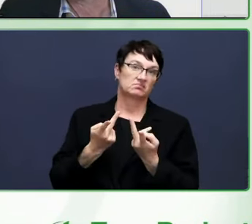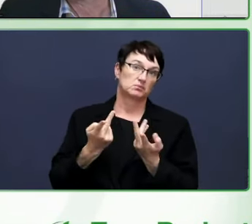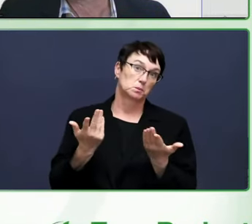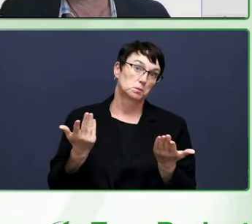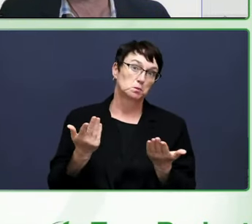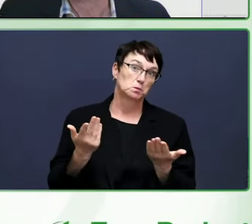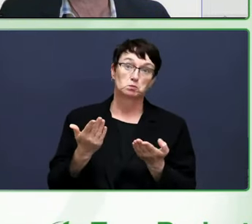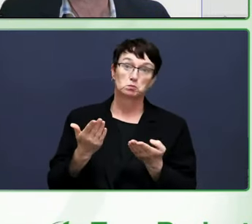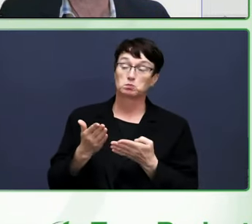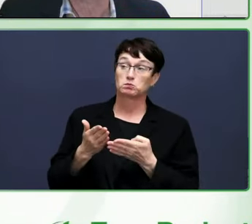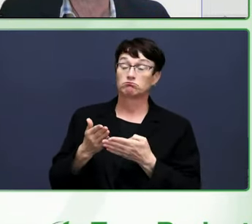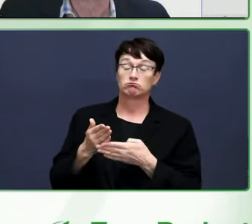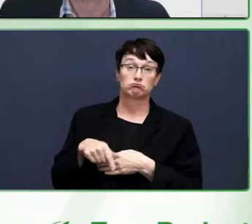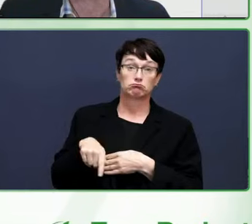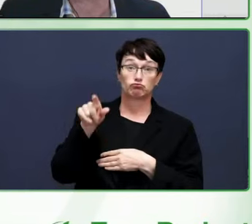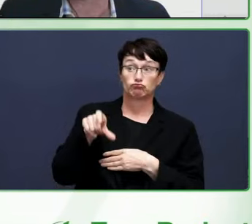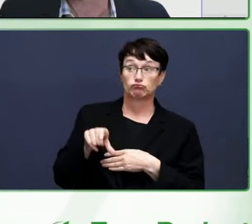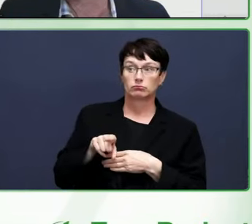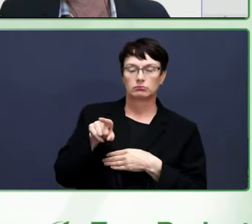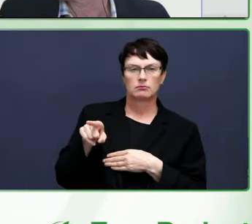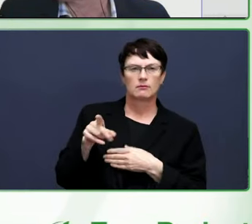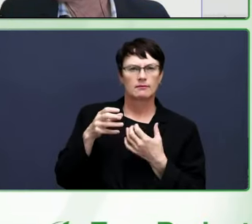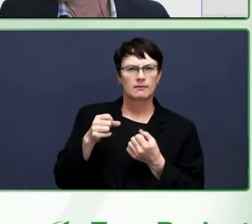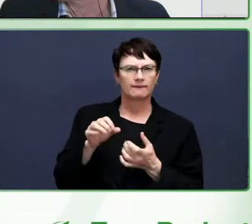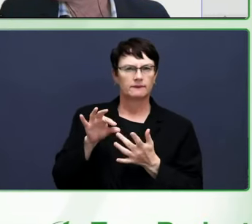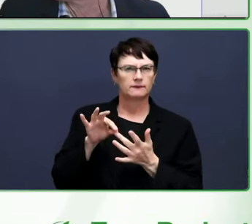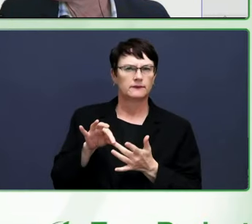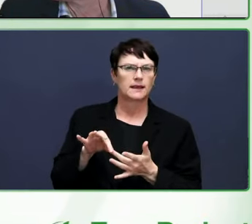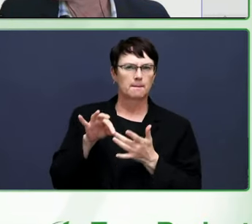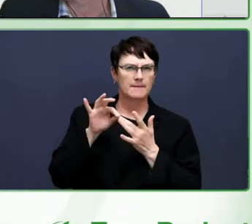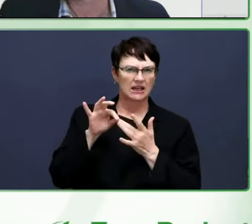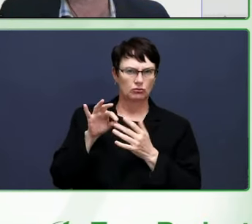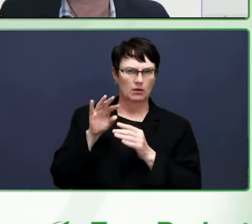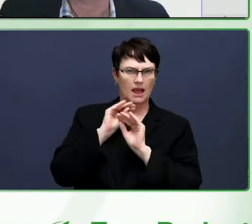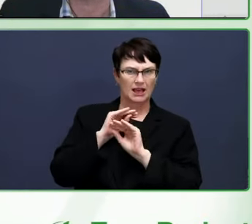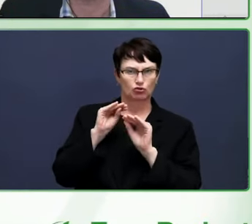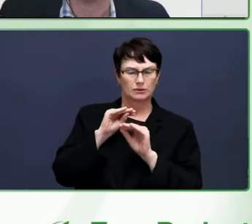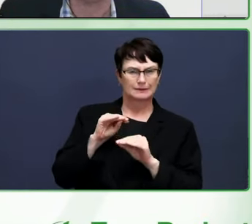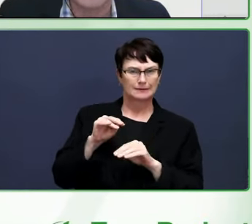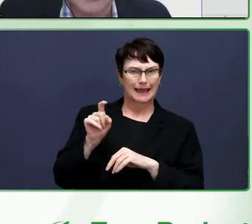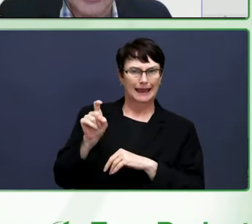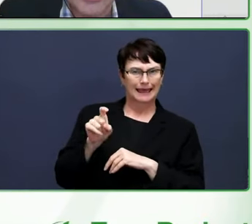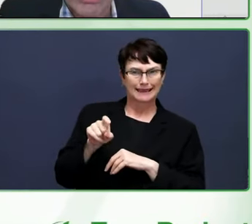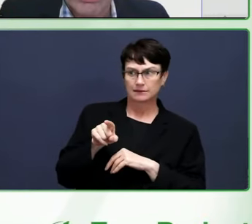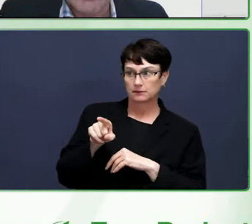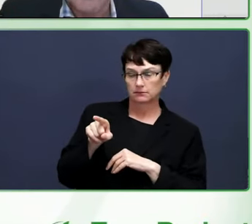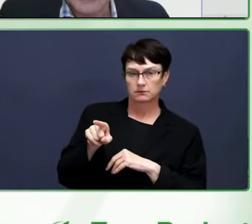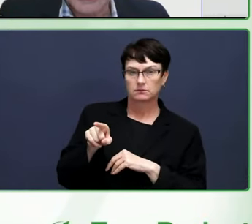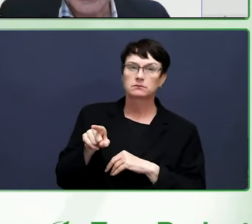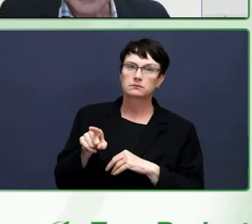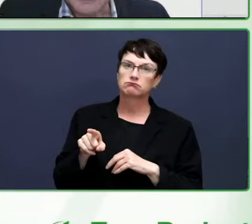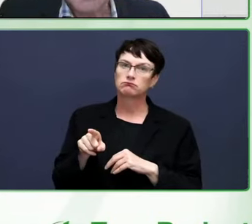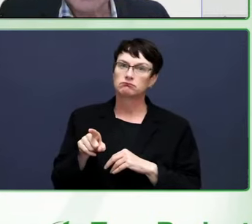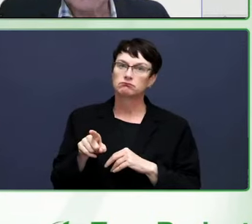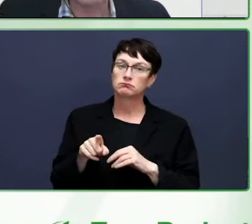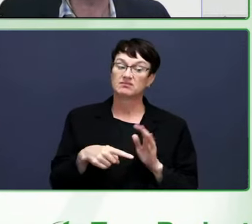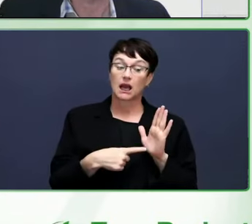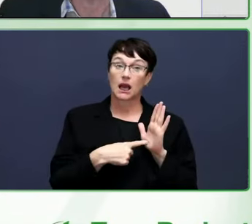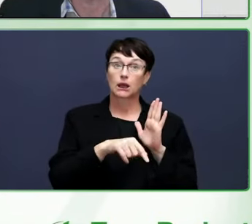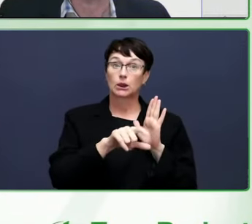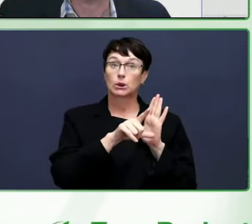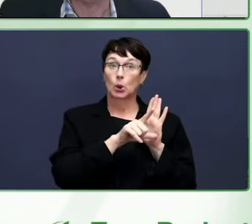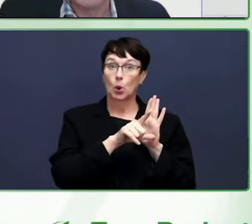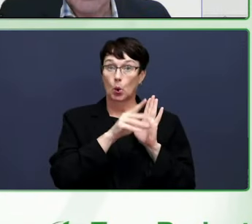the law encourages the scholarship of these students in the mainstream school.